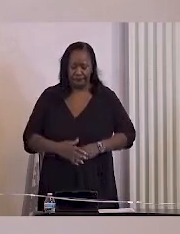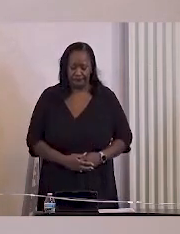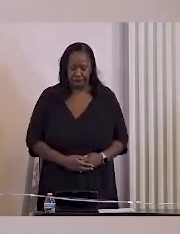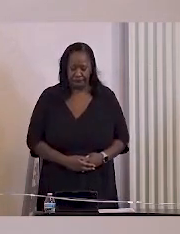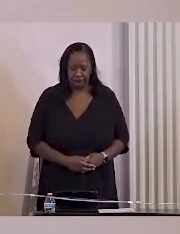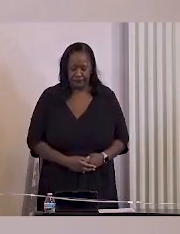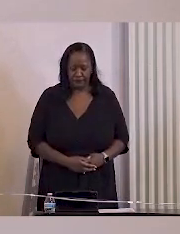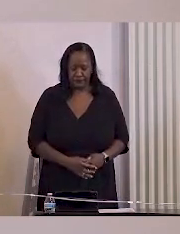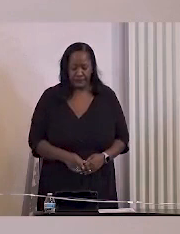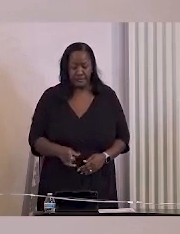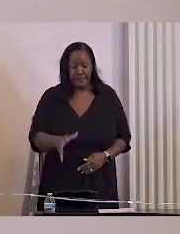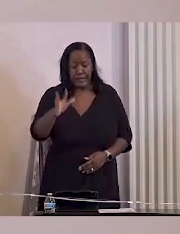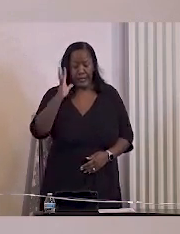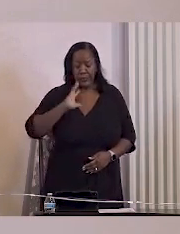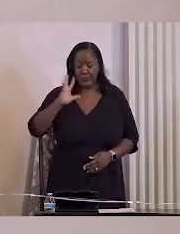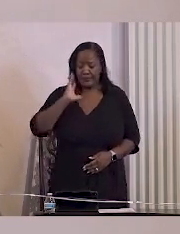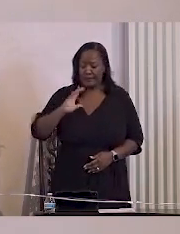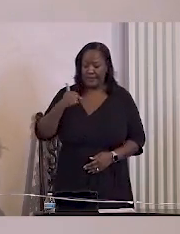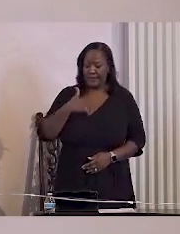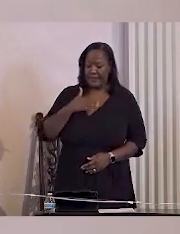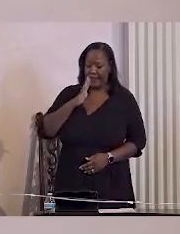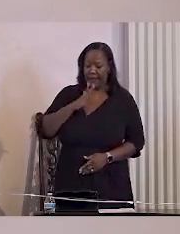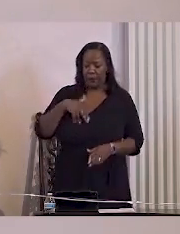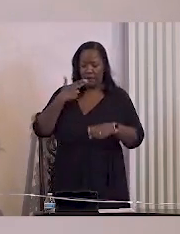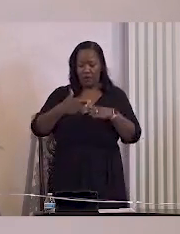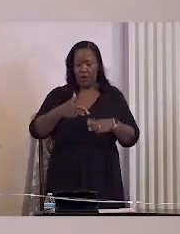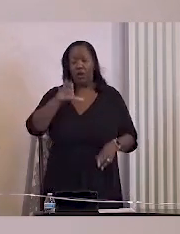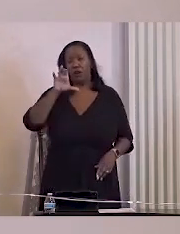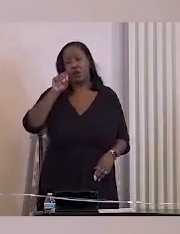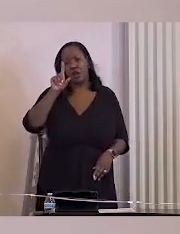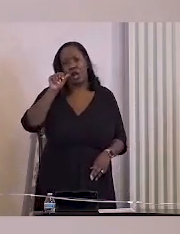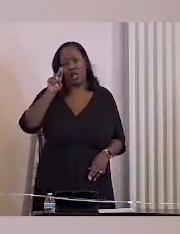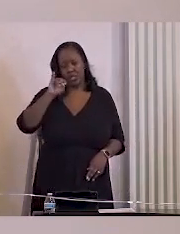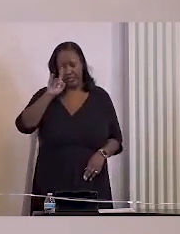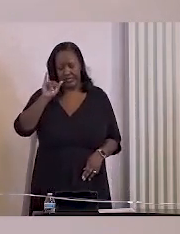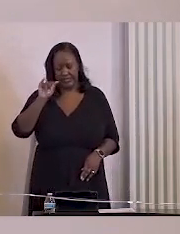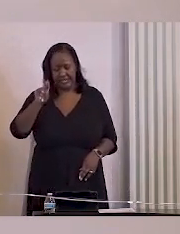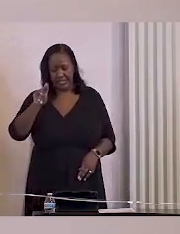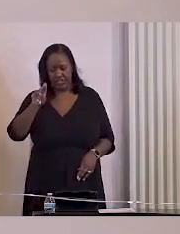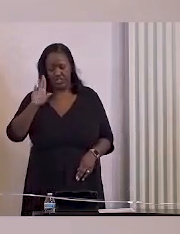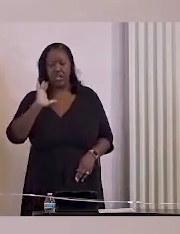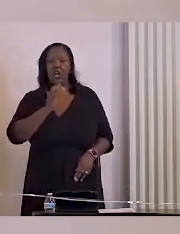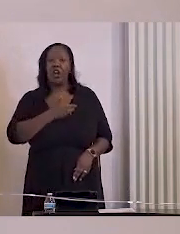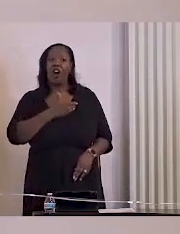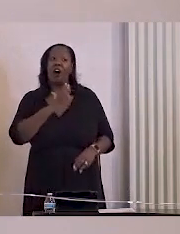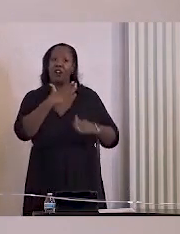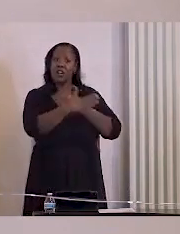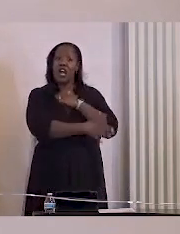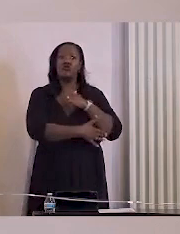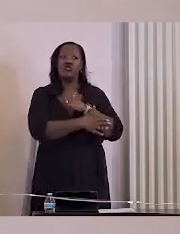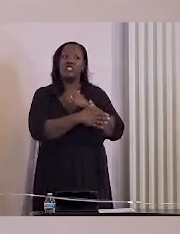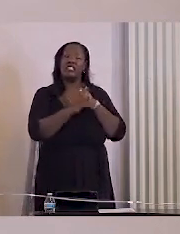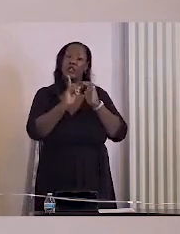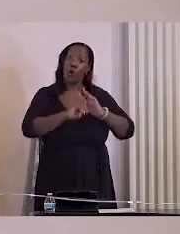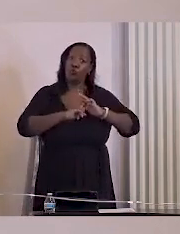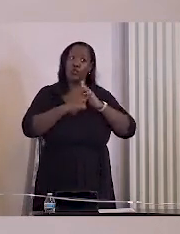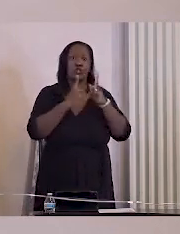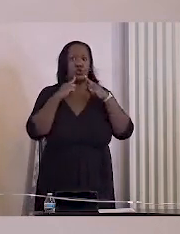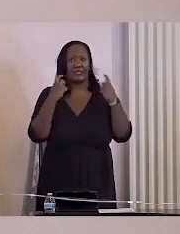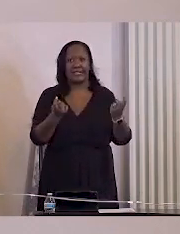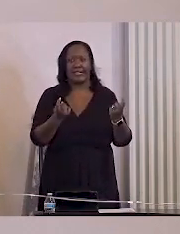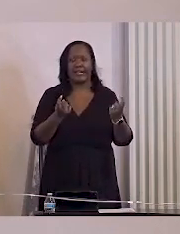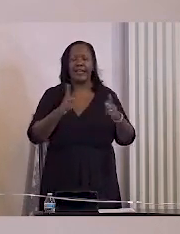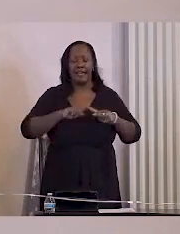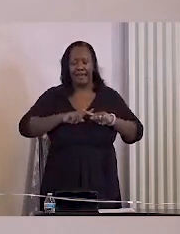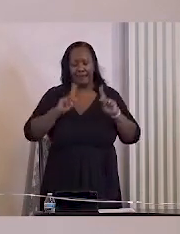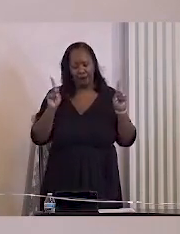It used to be that I would have called colonization our country's original sin. However,